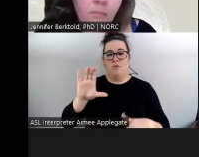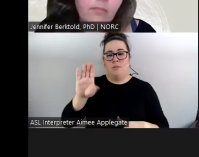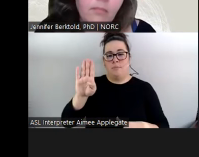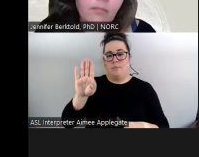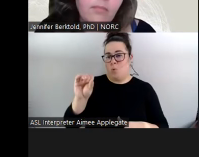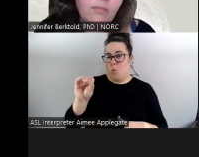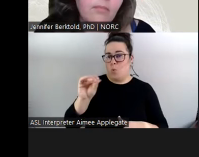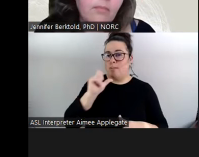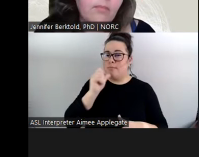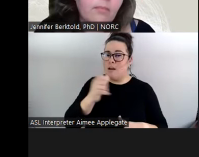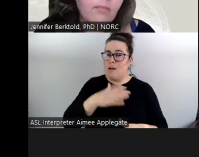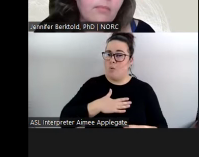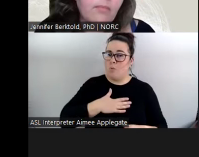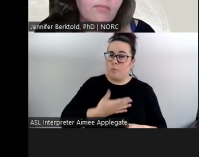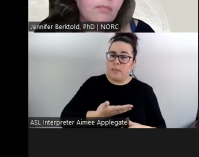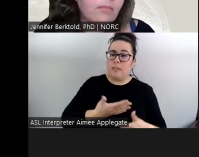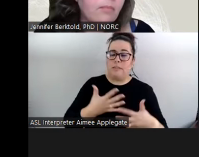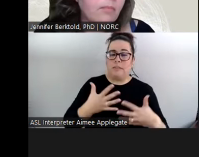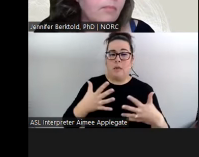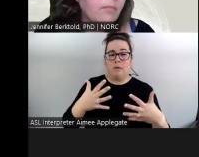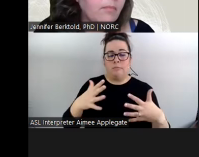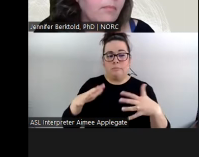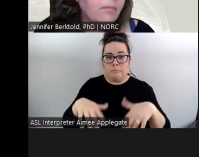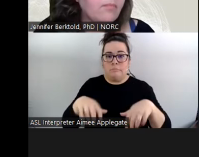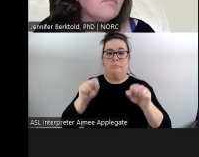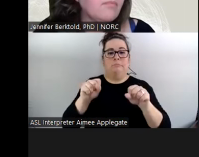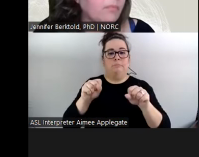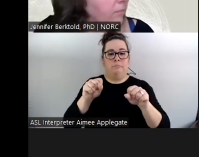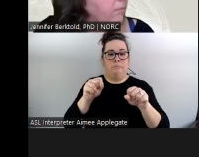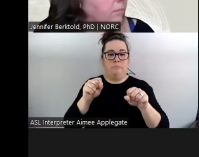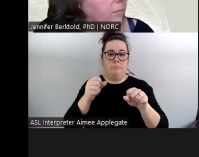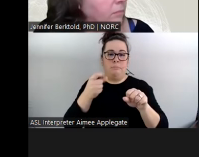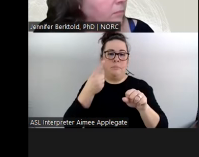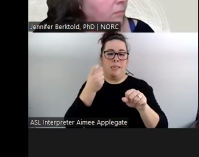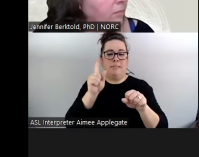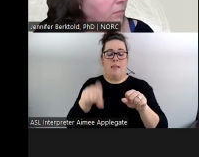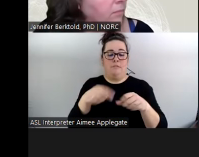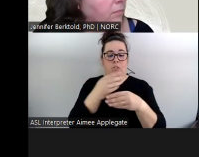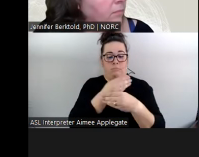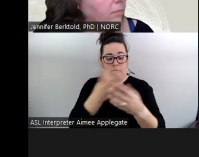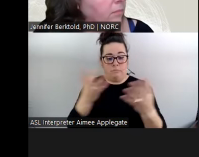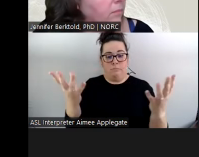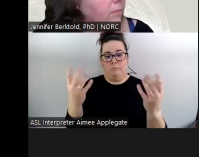because it's like another thing that they have to do to get the word out there. But